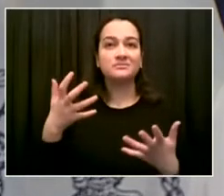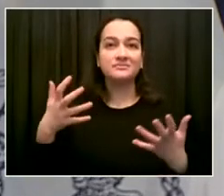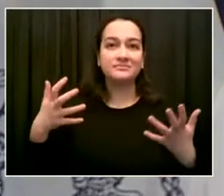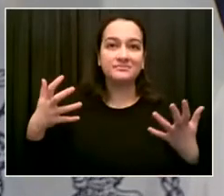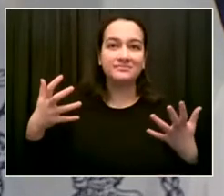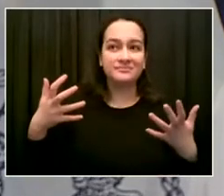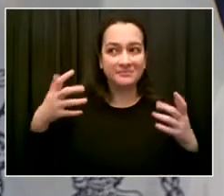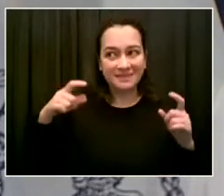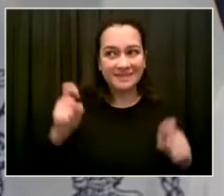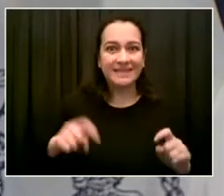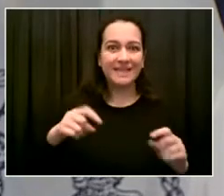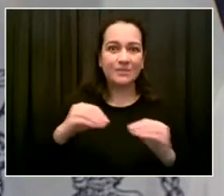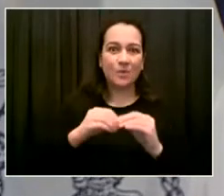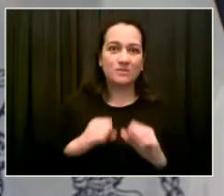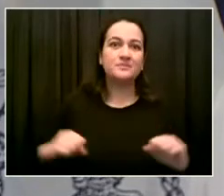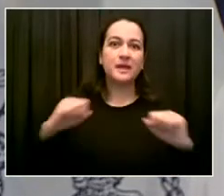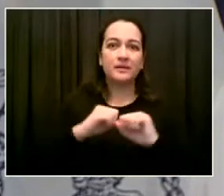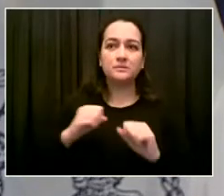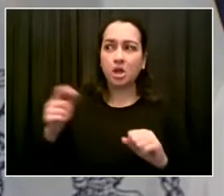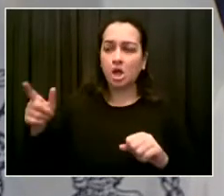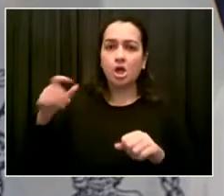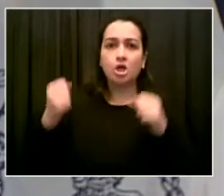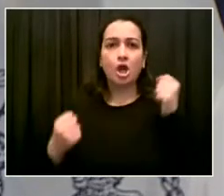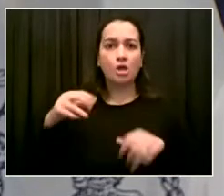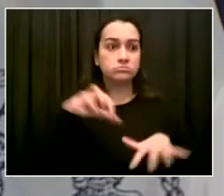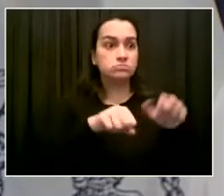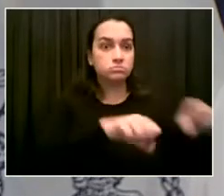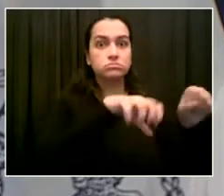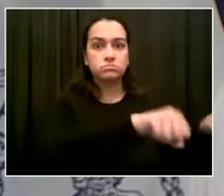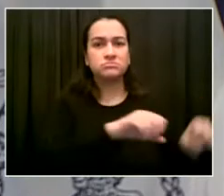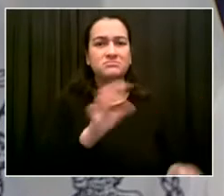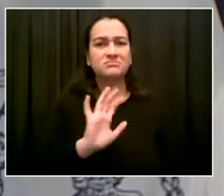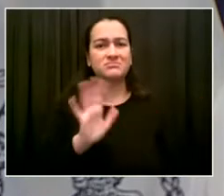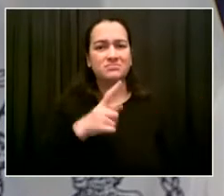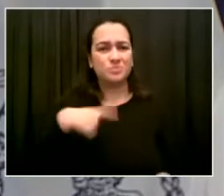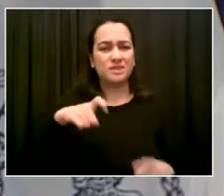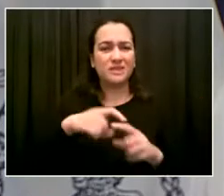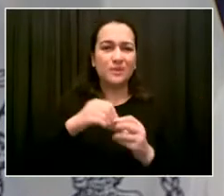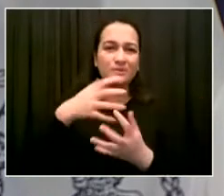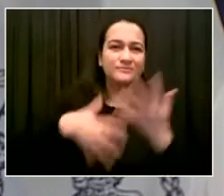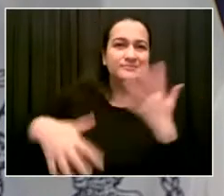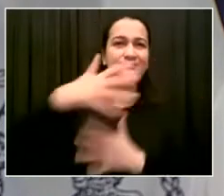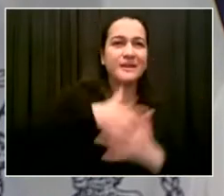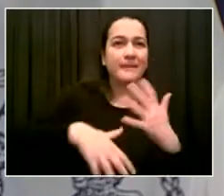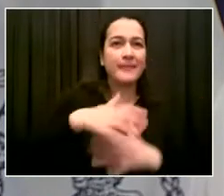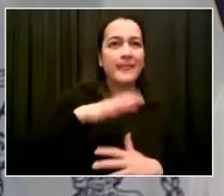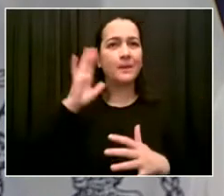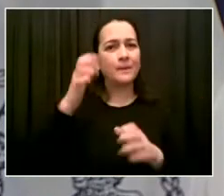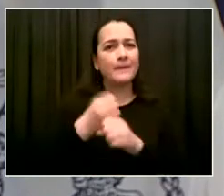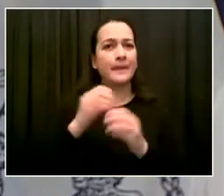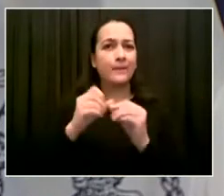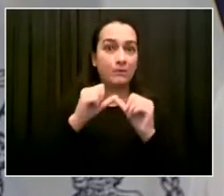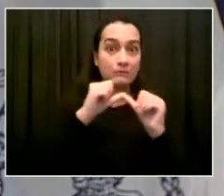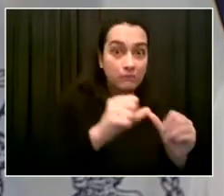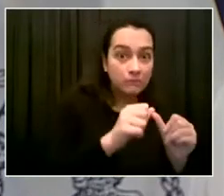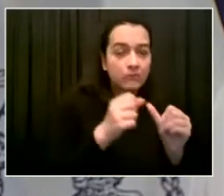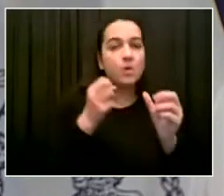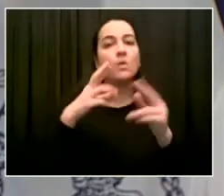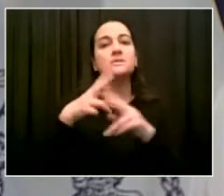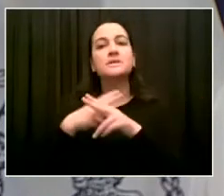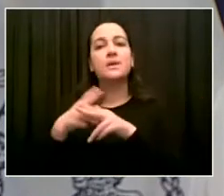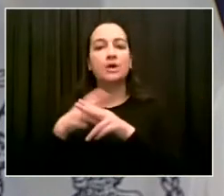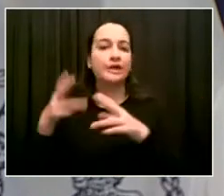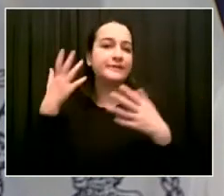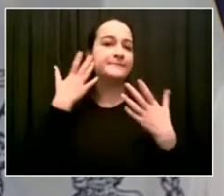know is a lot of changes are happening in the streetscape, and that's for the good. Open streets have worked.